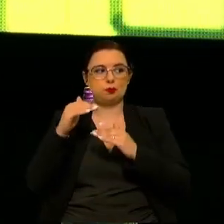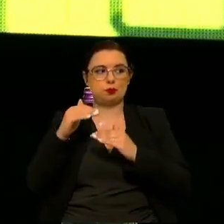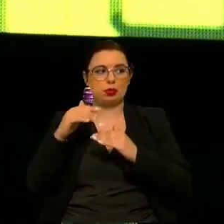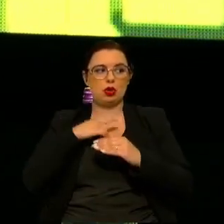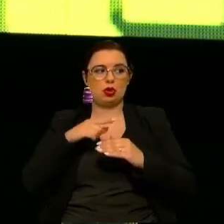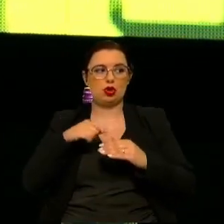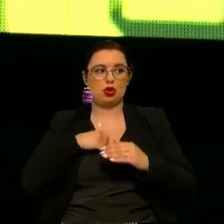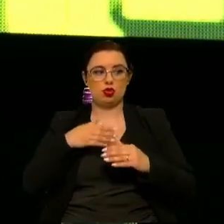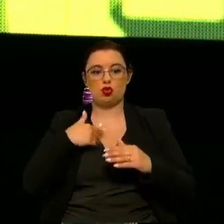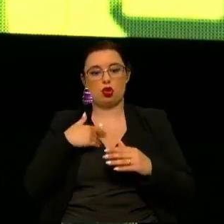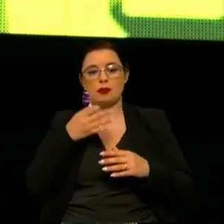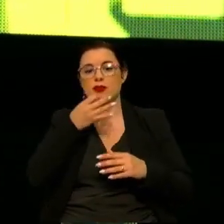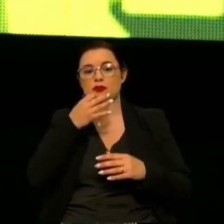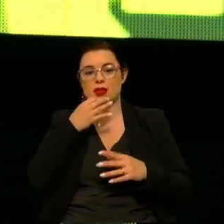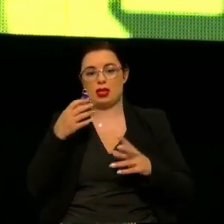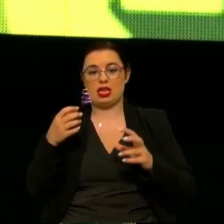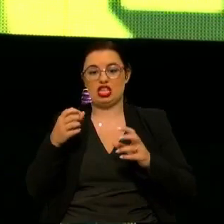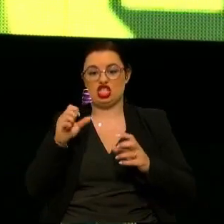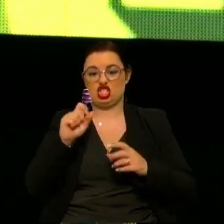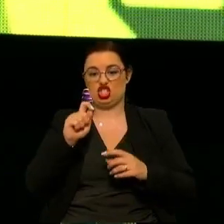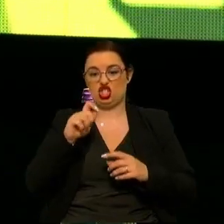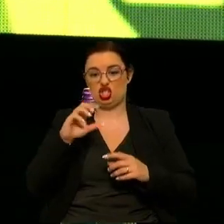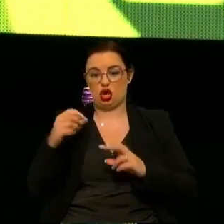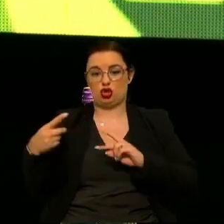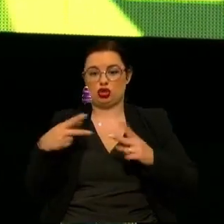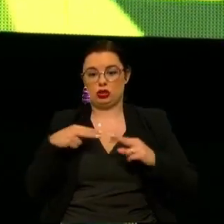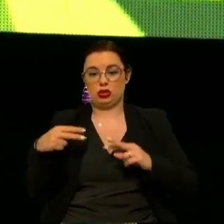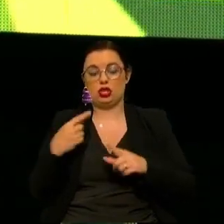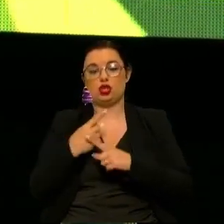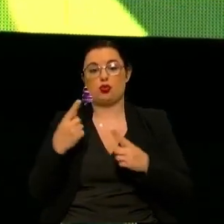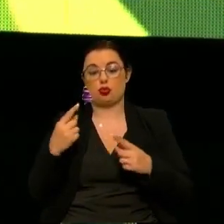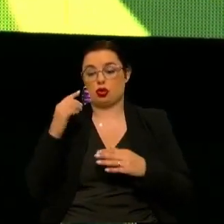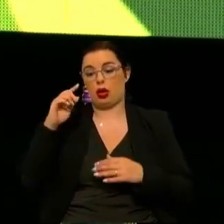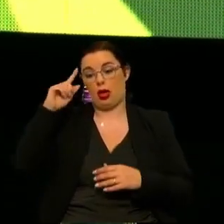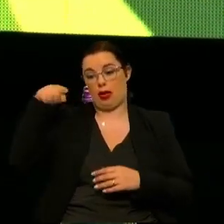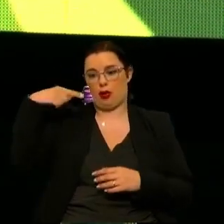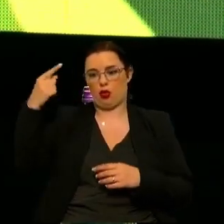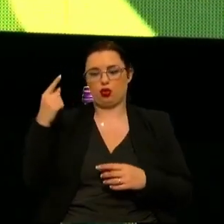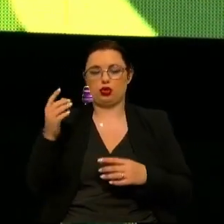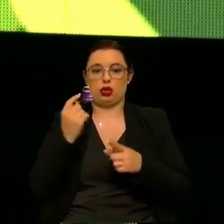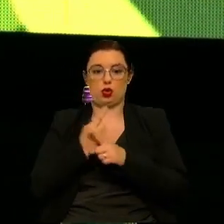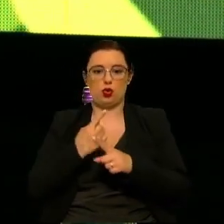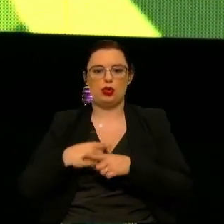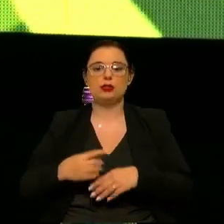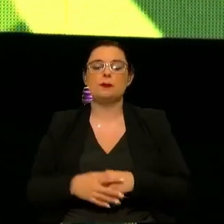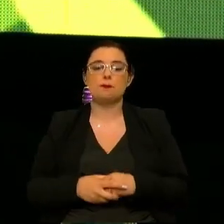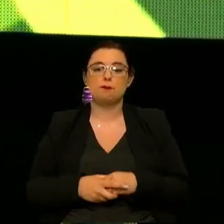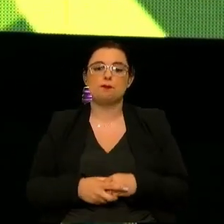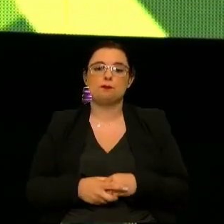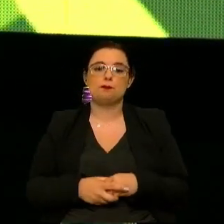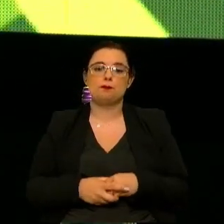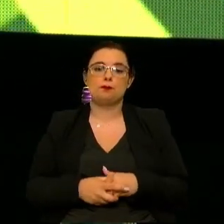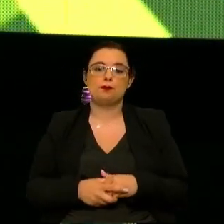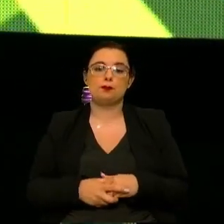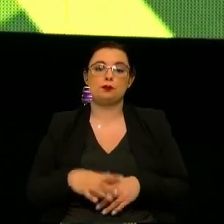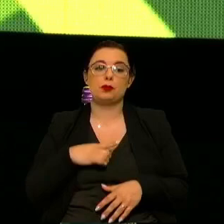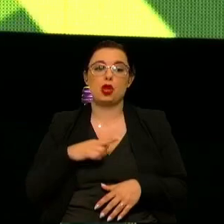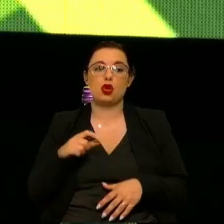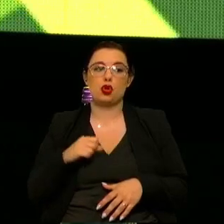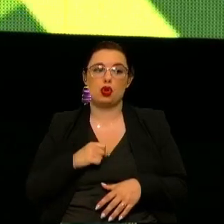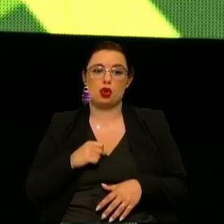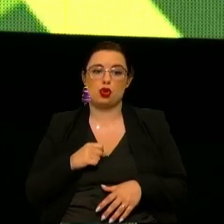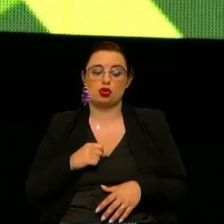sovereignty, I don't want to speak about geographic, strategic importance, but more of